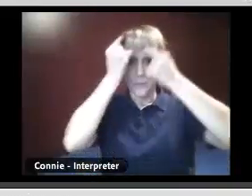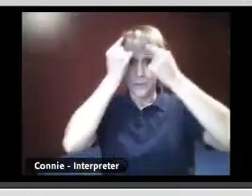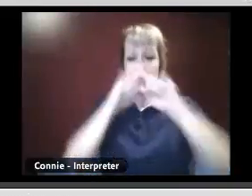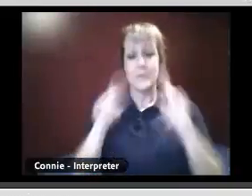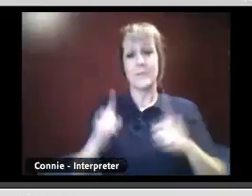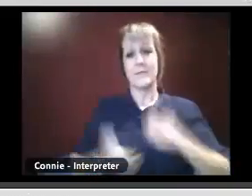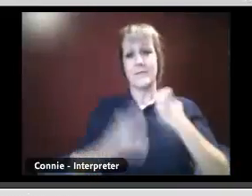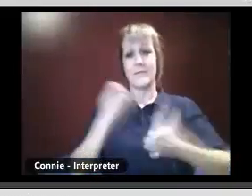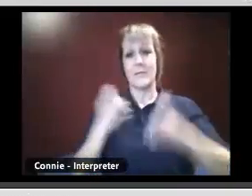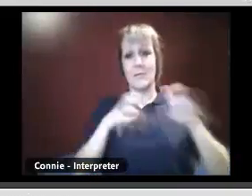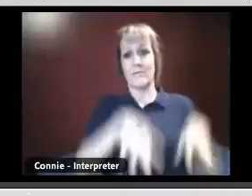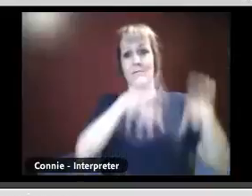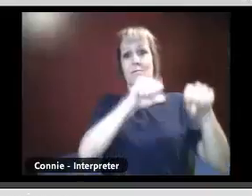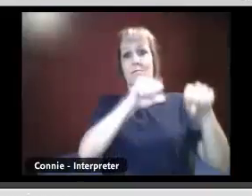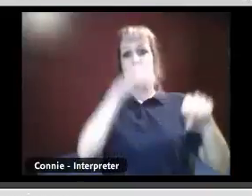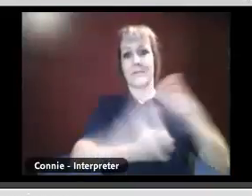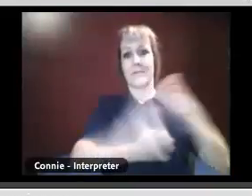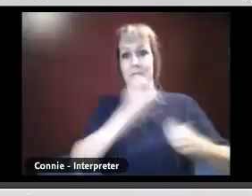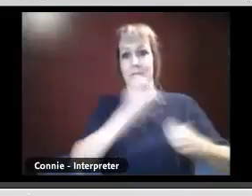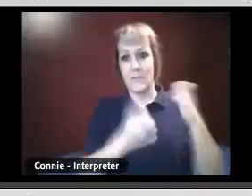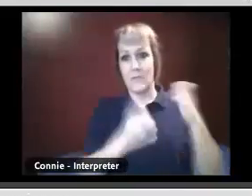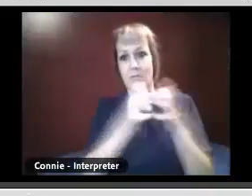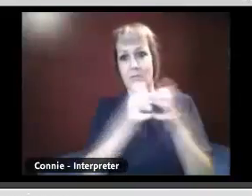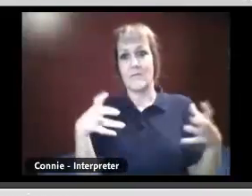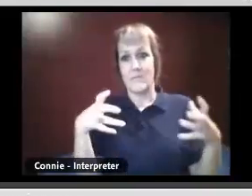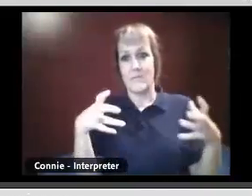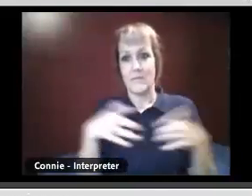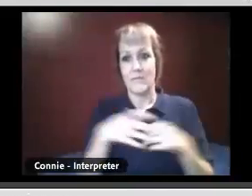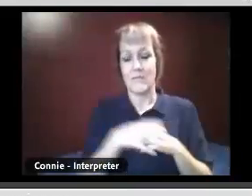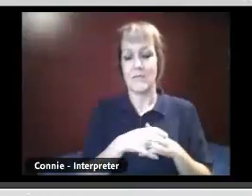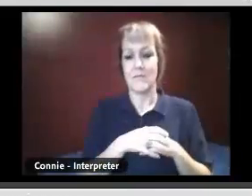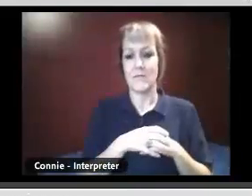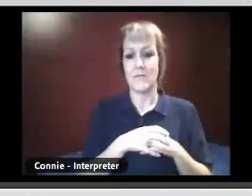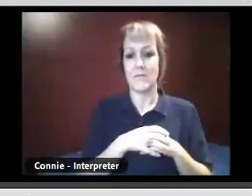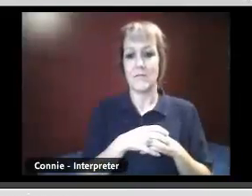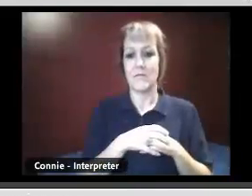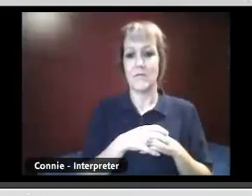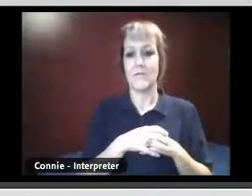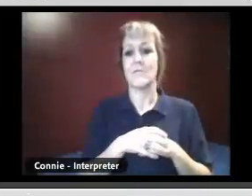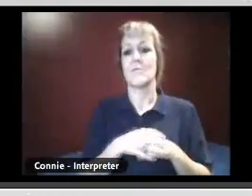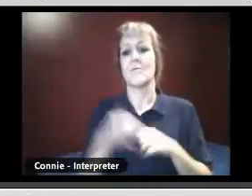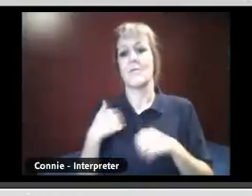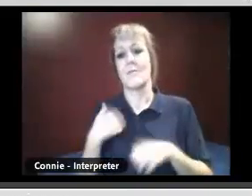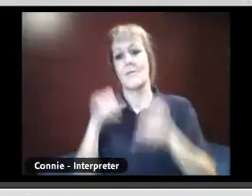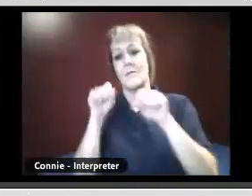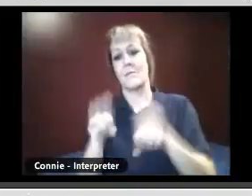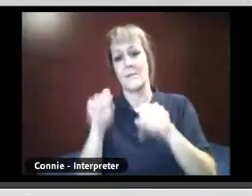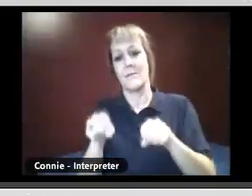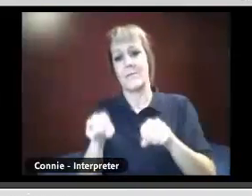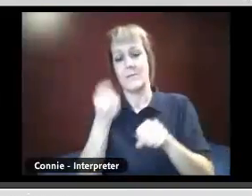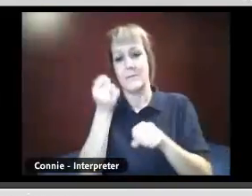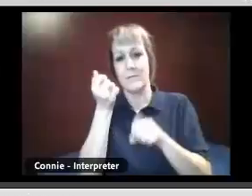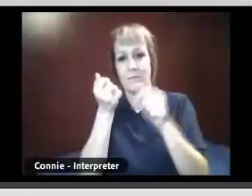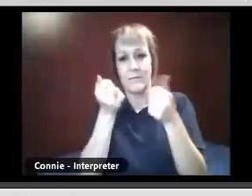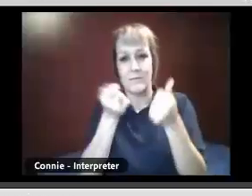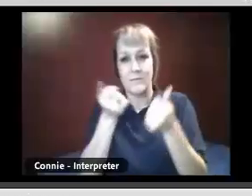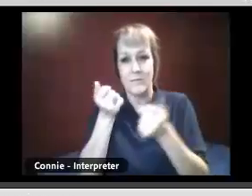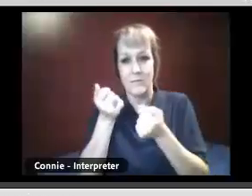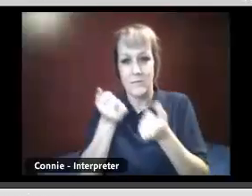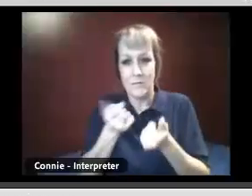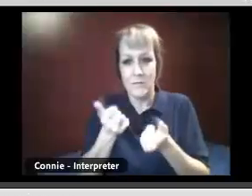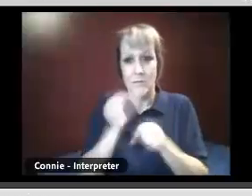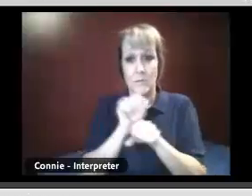because emotion is so large for us. And in our brain, we have this ability to filter. When we work well with